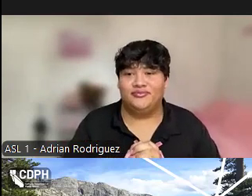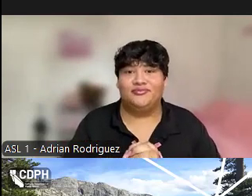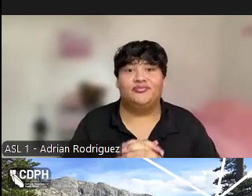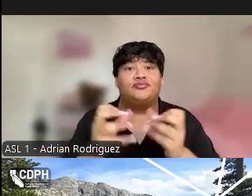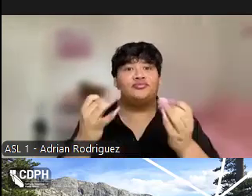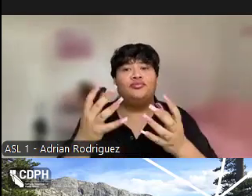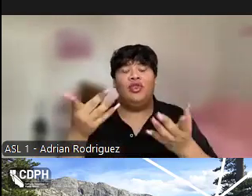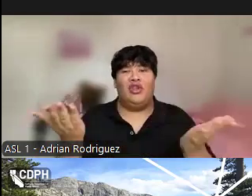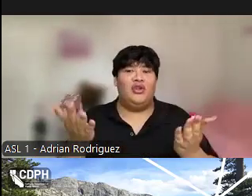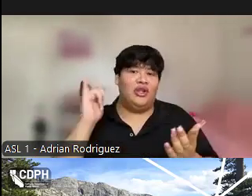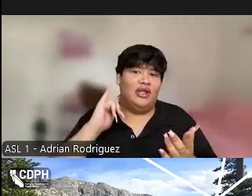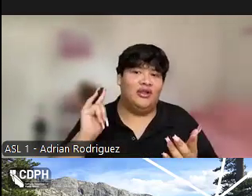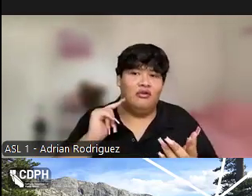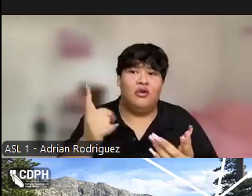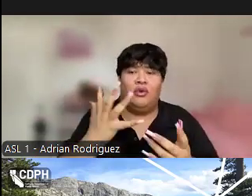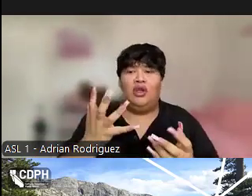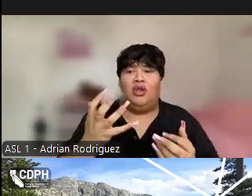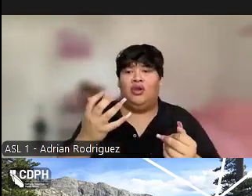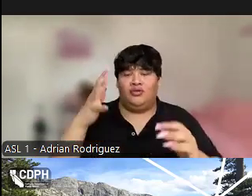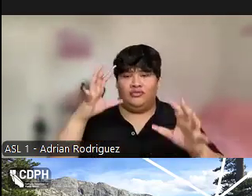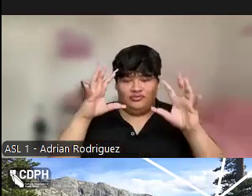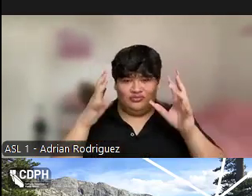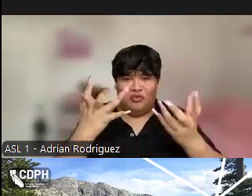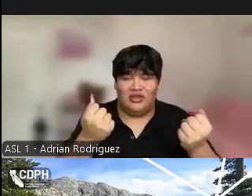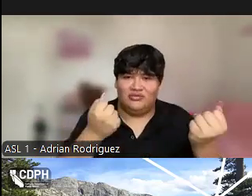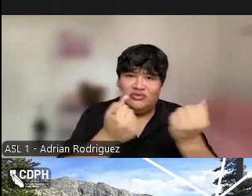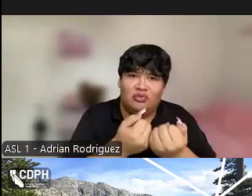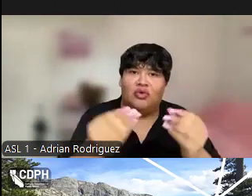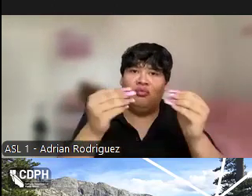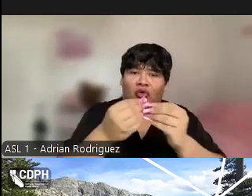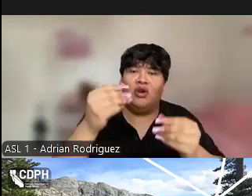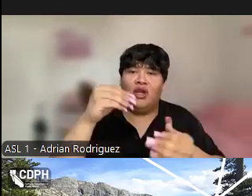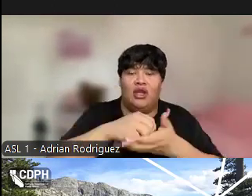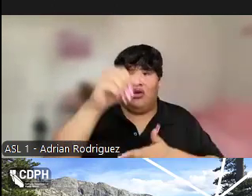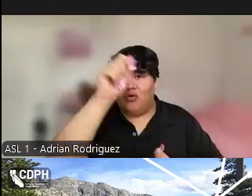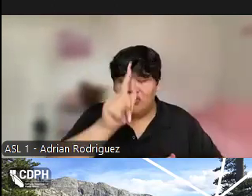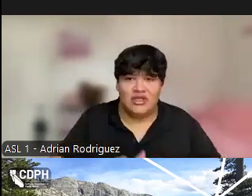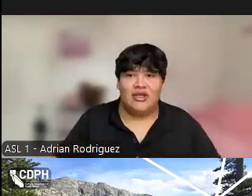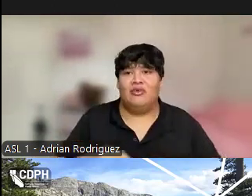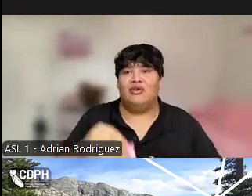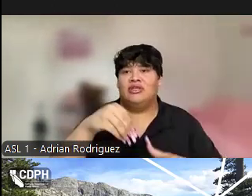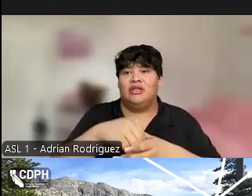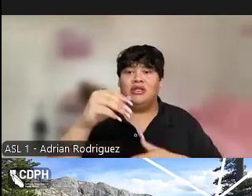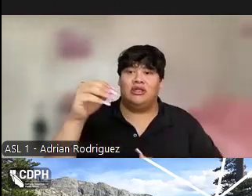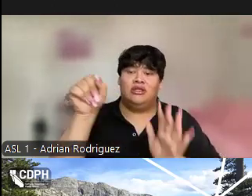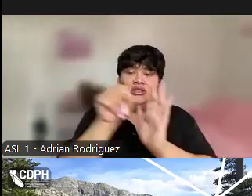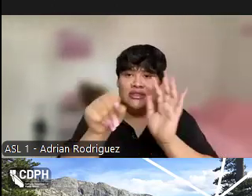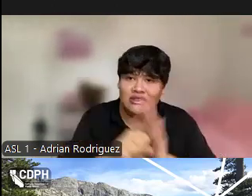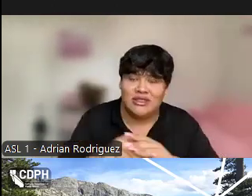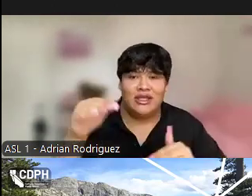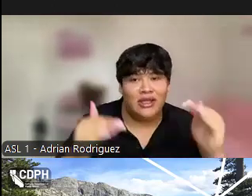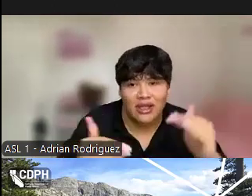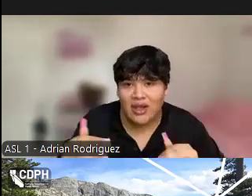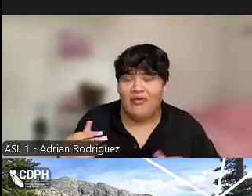So here in California, we're committed to supporting research in Alzheimer's. From the state level, legislation in